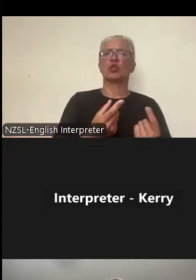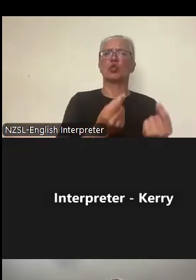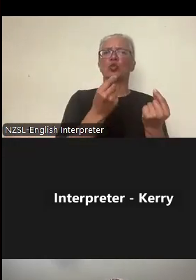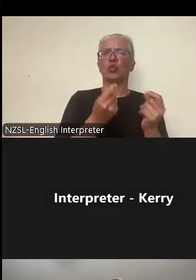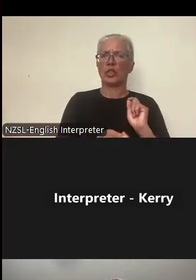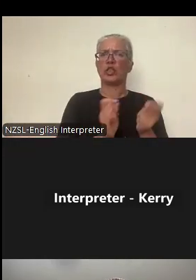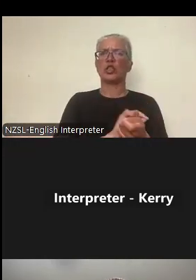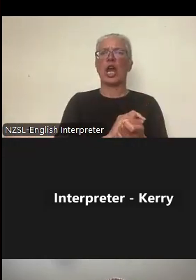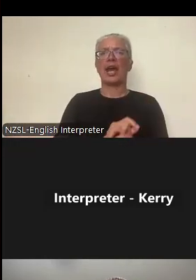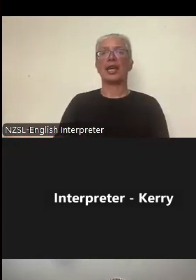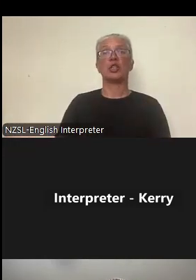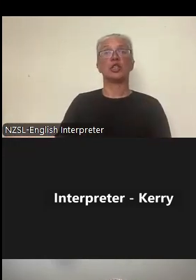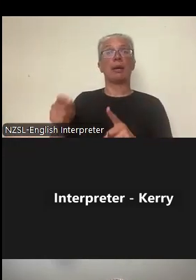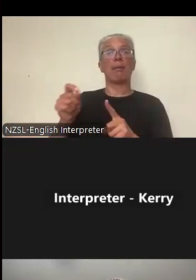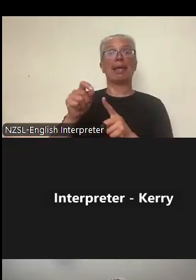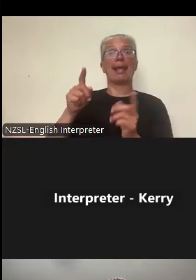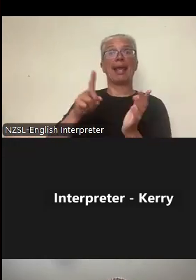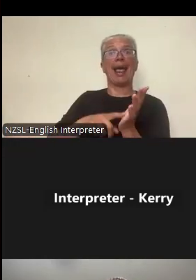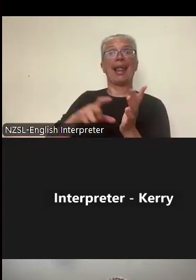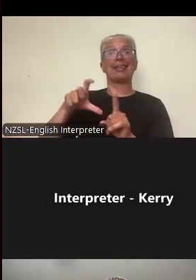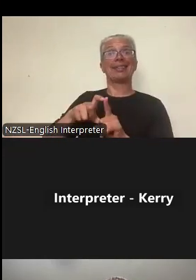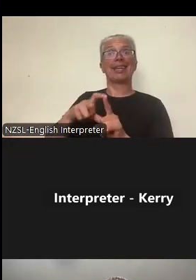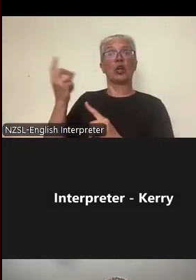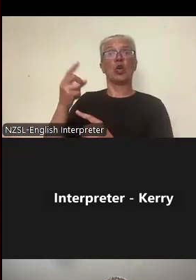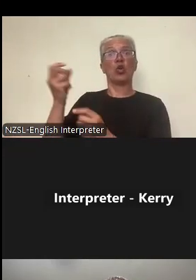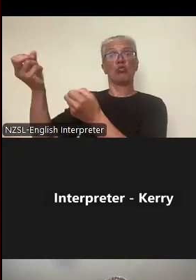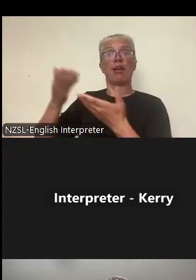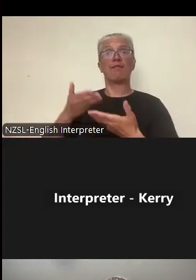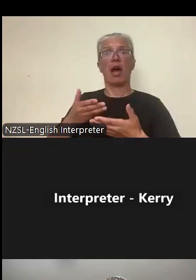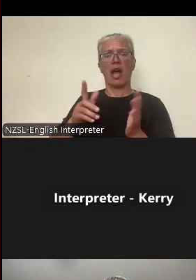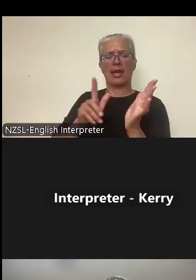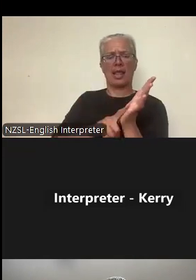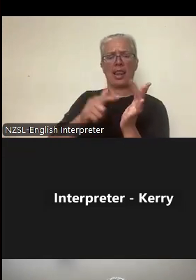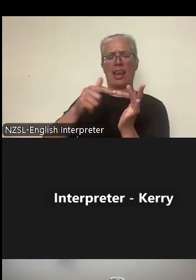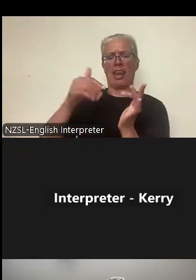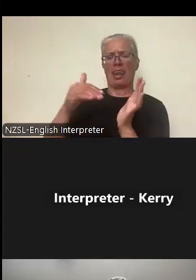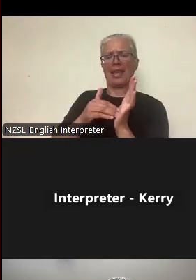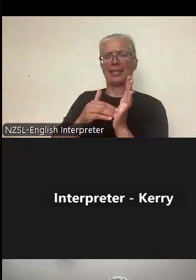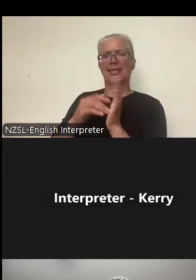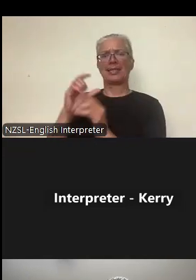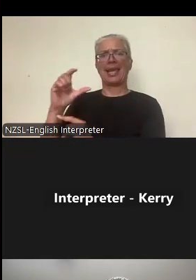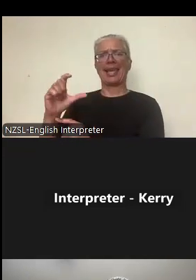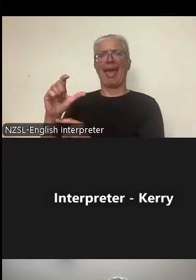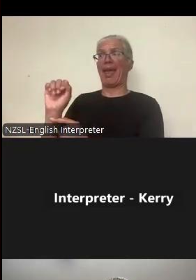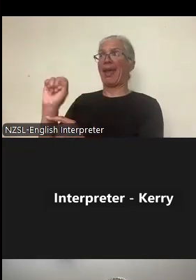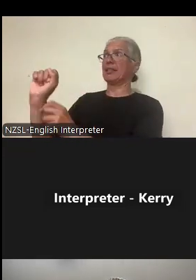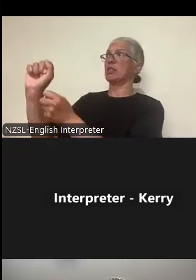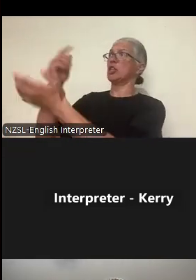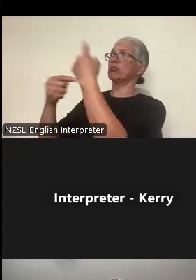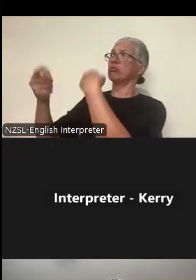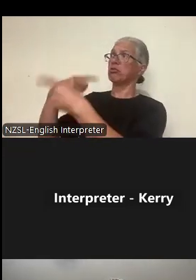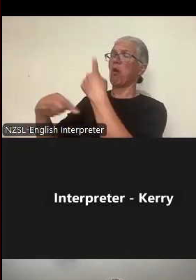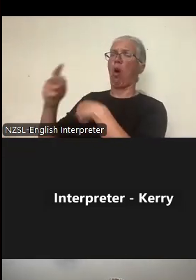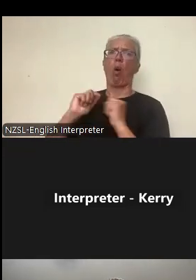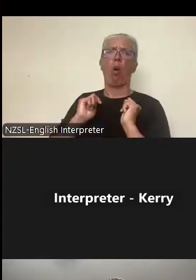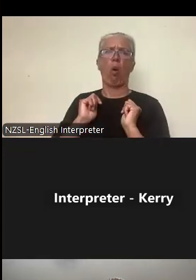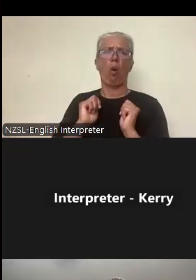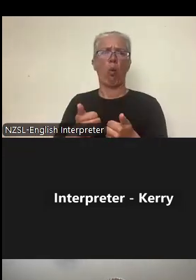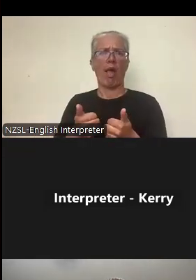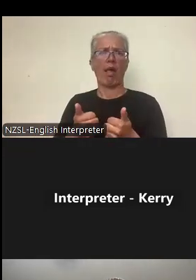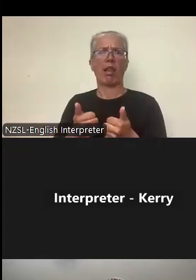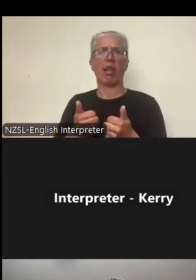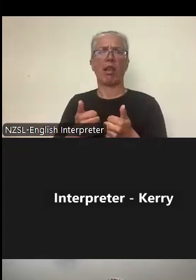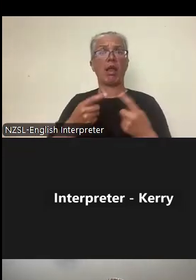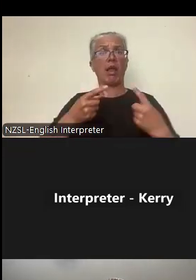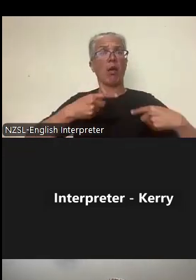PLD provider we worked with was Liz Kane, and she explained that why really well. We'd worked really hard on